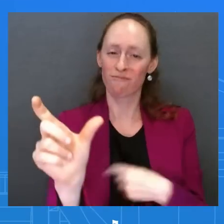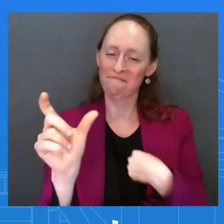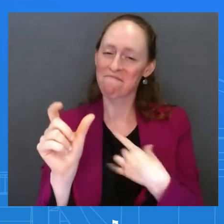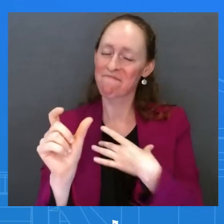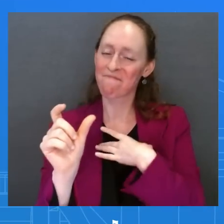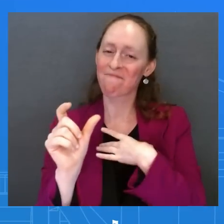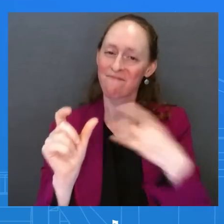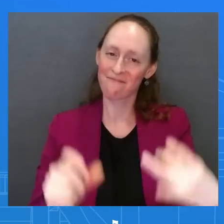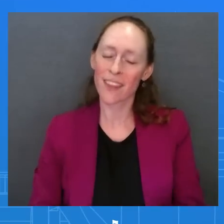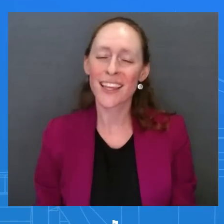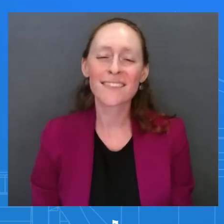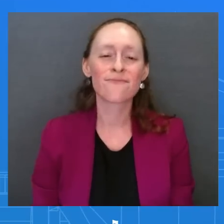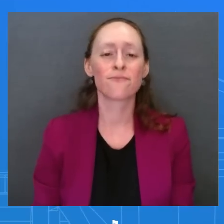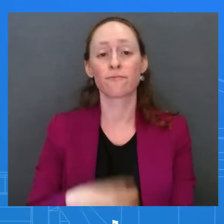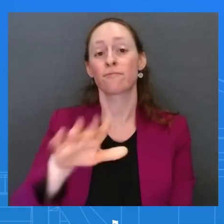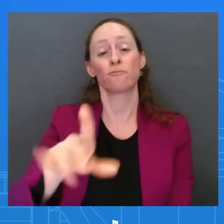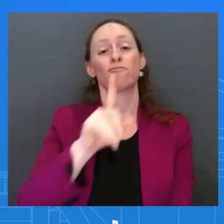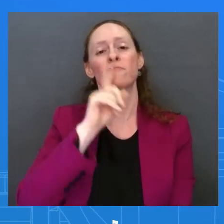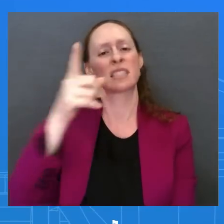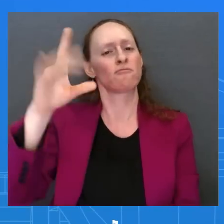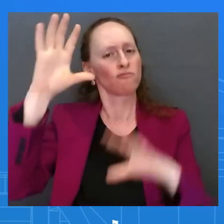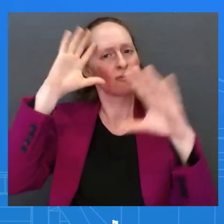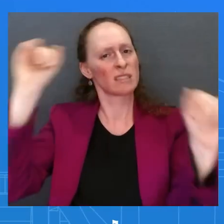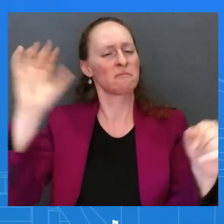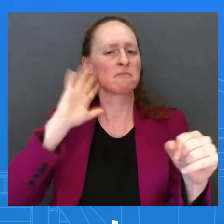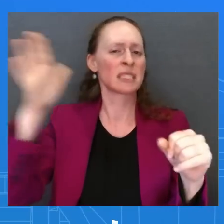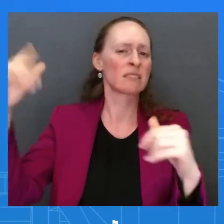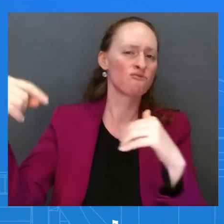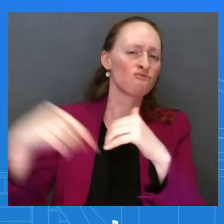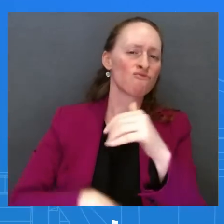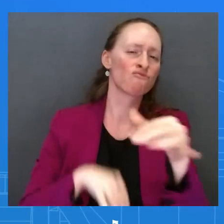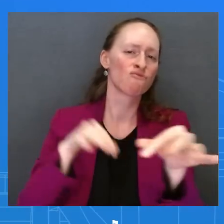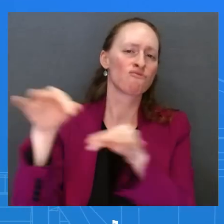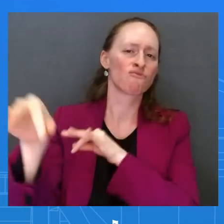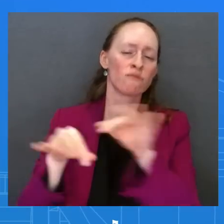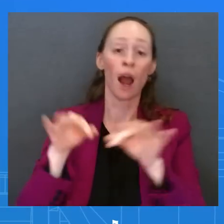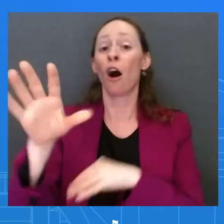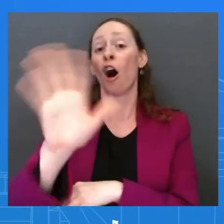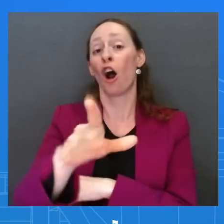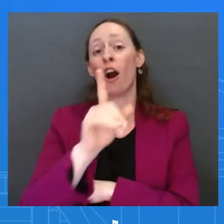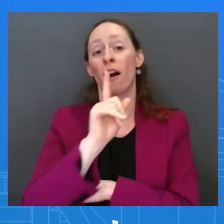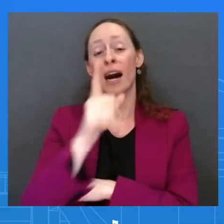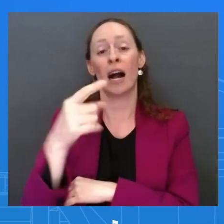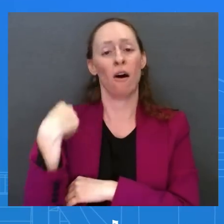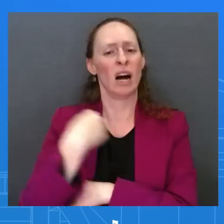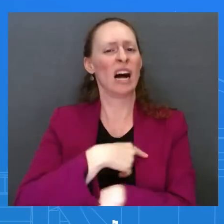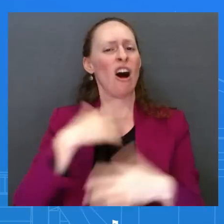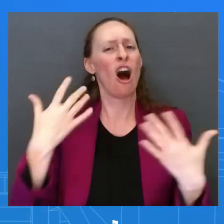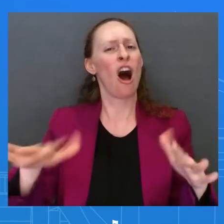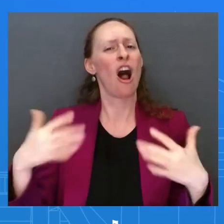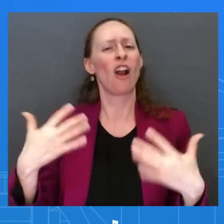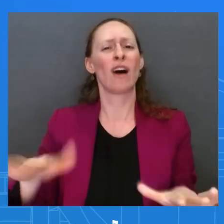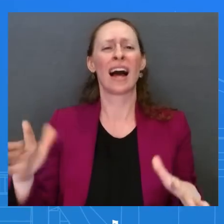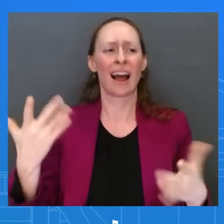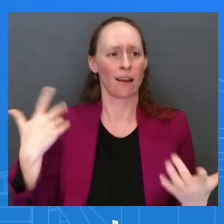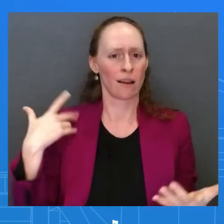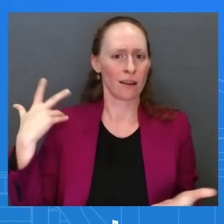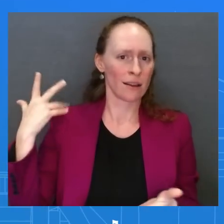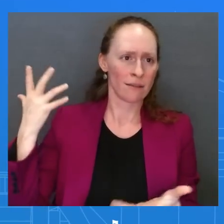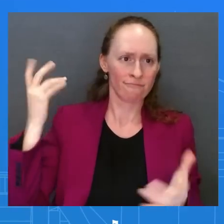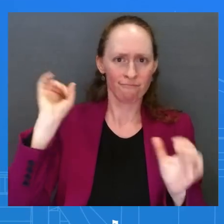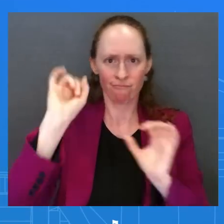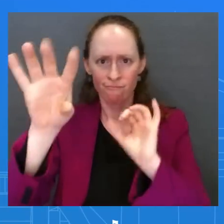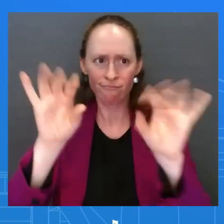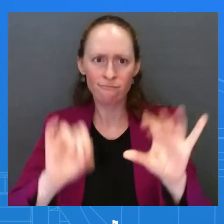kind of laid out a little bit of what we are thinking or what we think the president's going to lay out, what he is going to lay